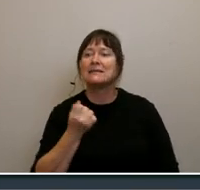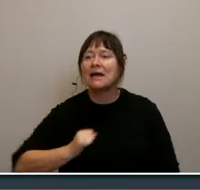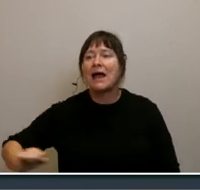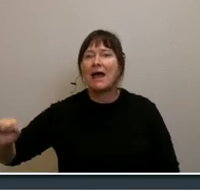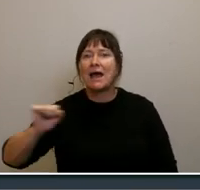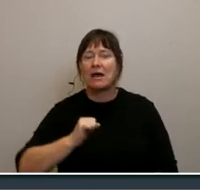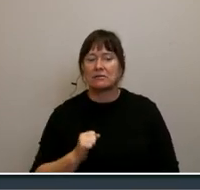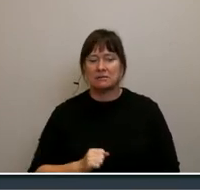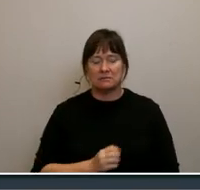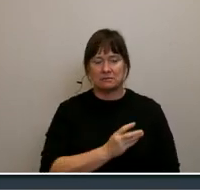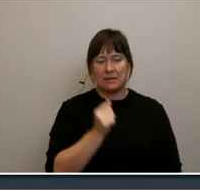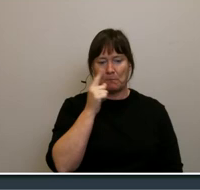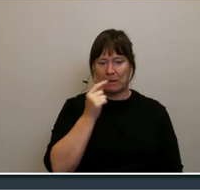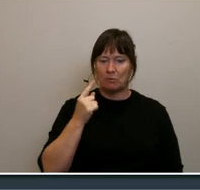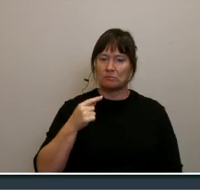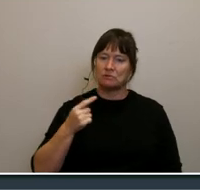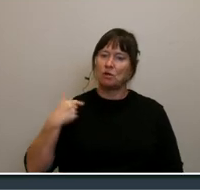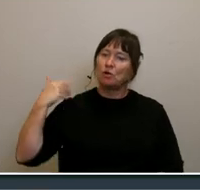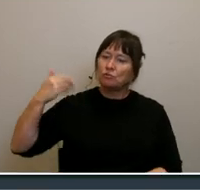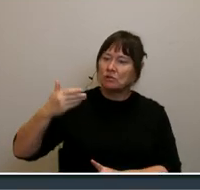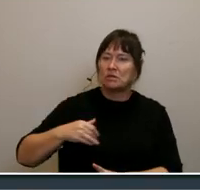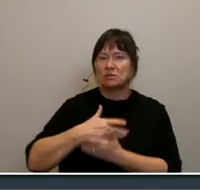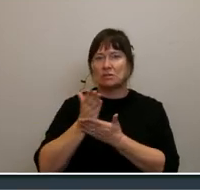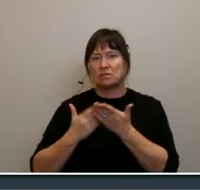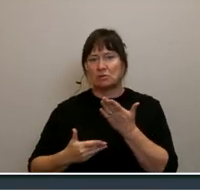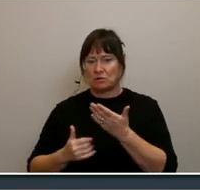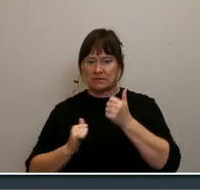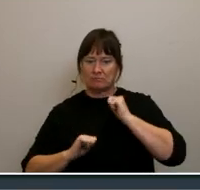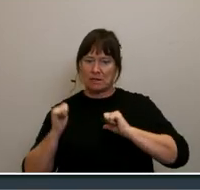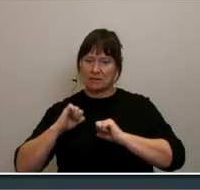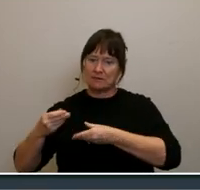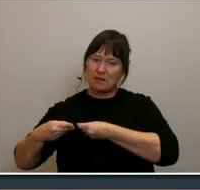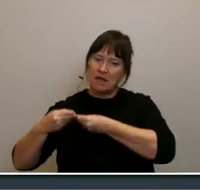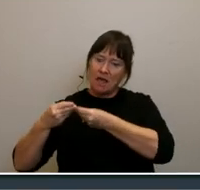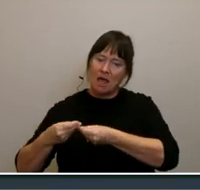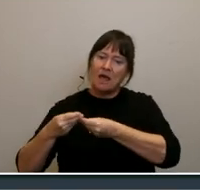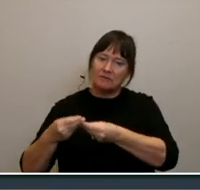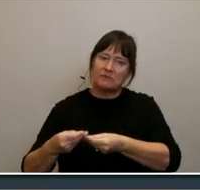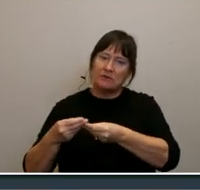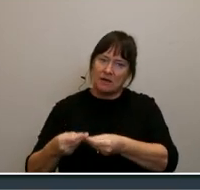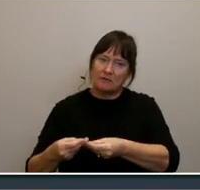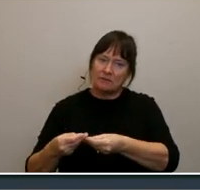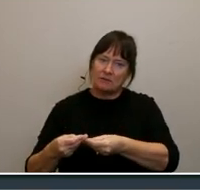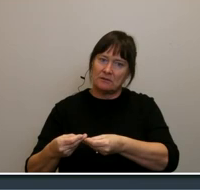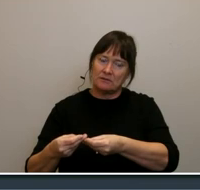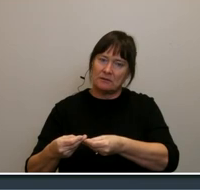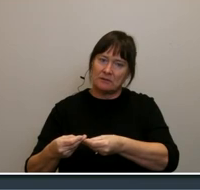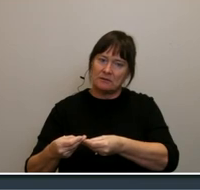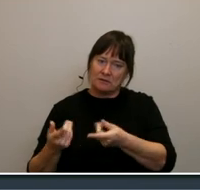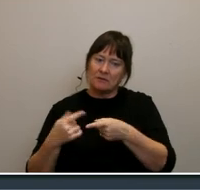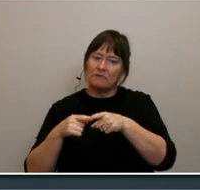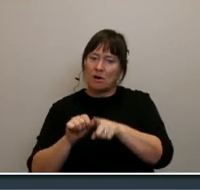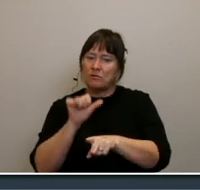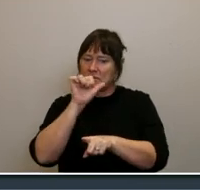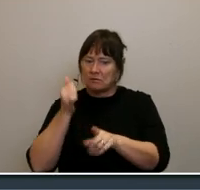whose traditions, stories, and practices have survived the process of modernization still live with and by this knowledge as best they can